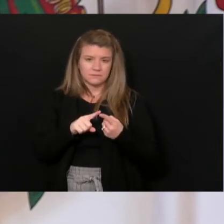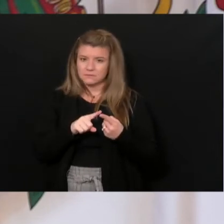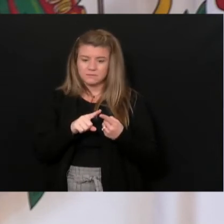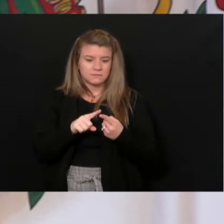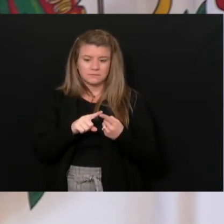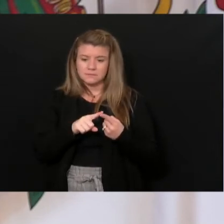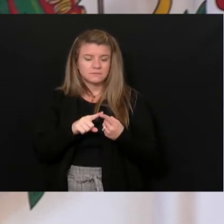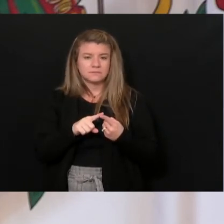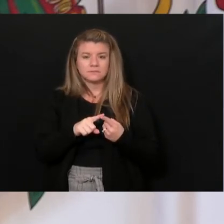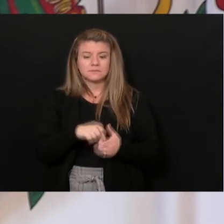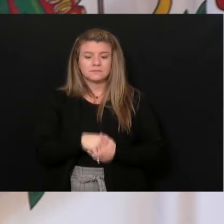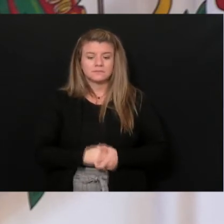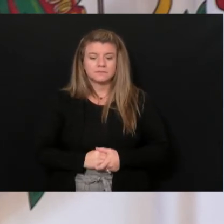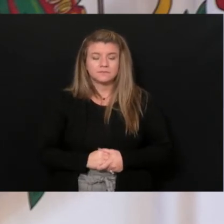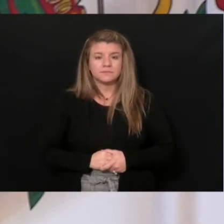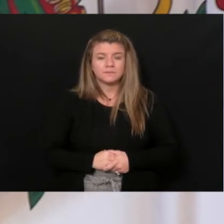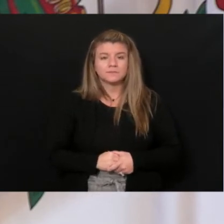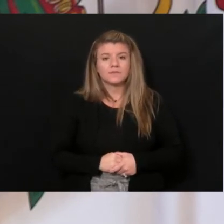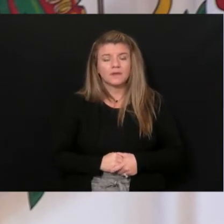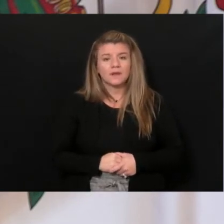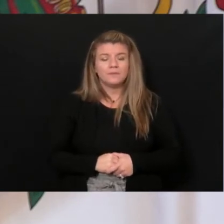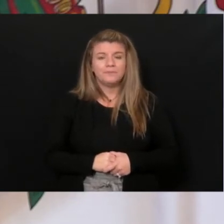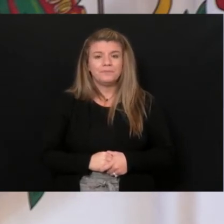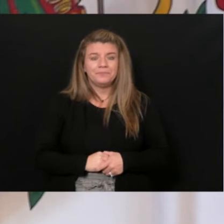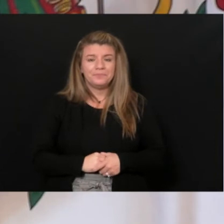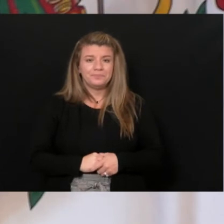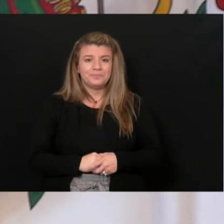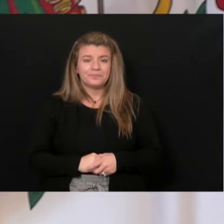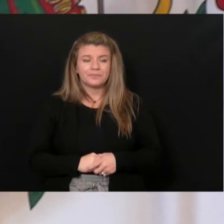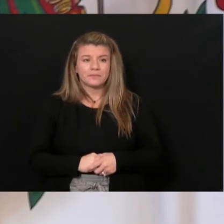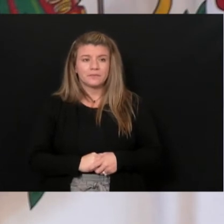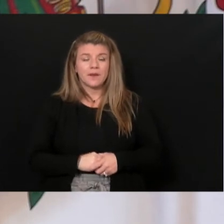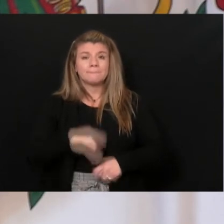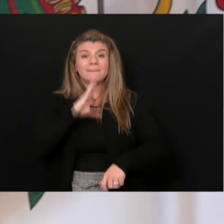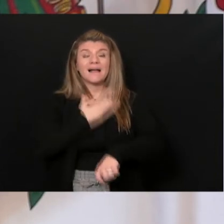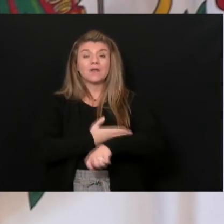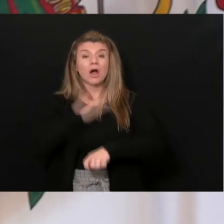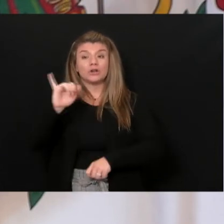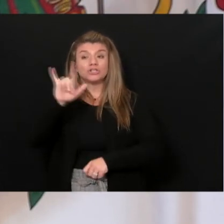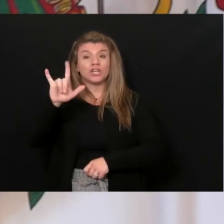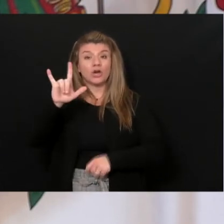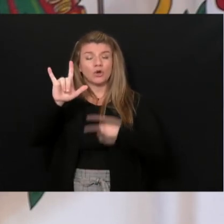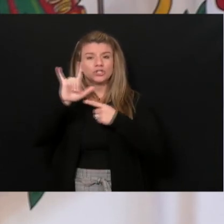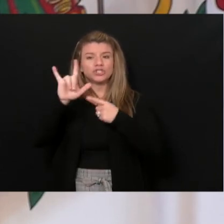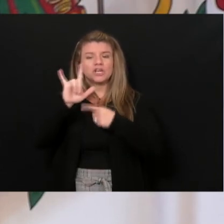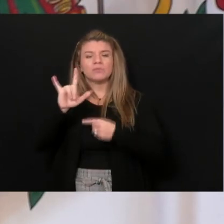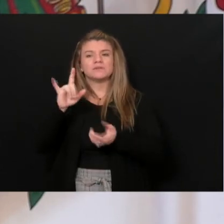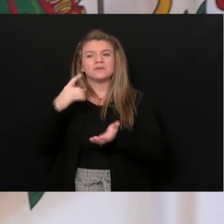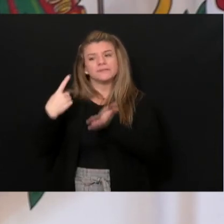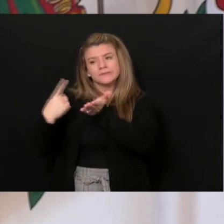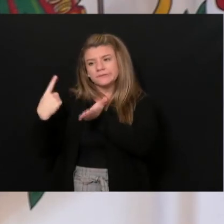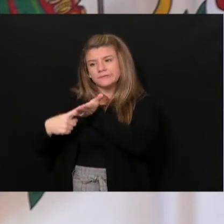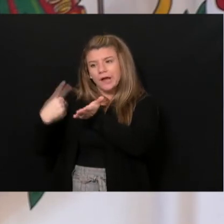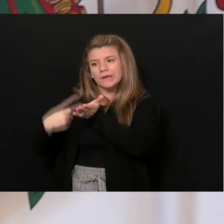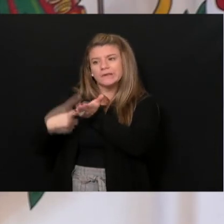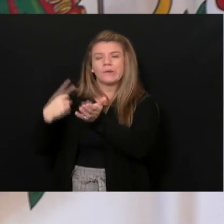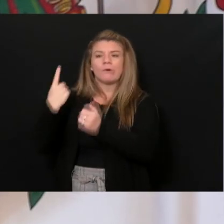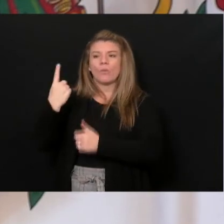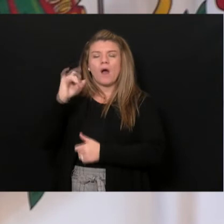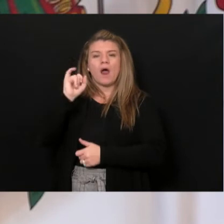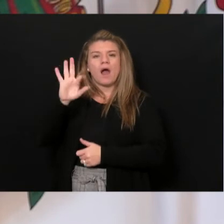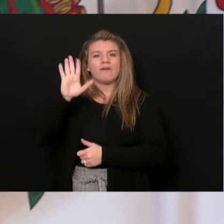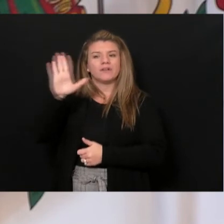absolutely, you know, I think my daughter Jill was talking to one of the docs at one